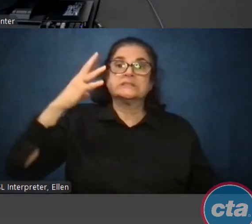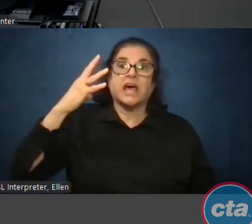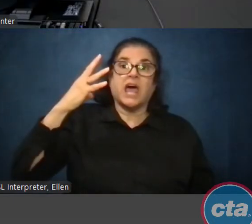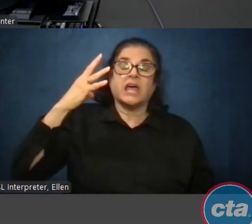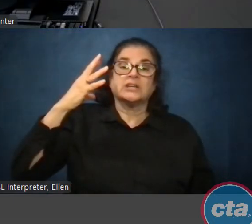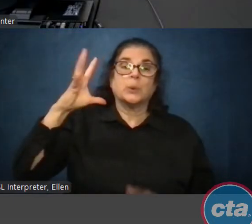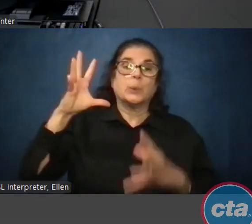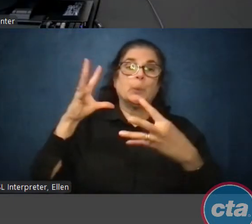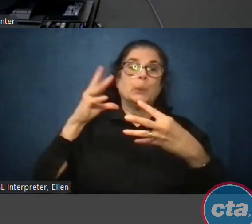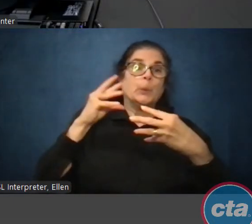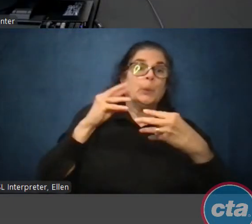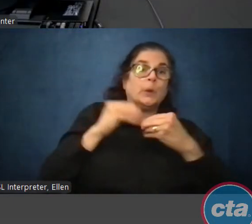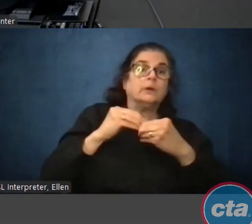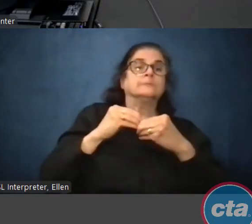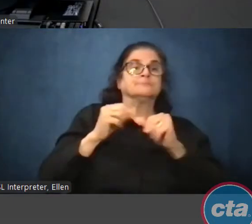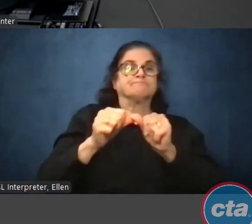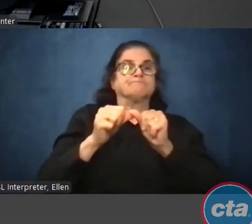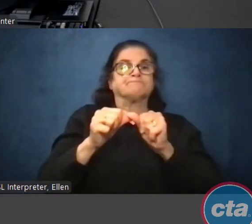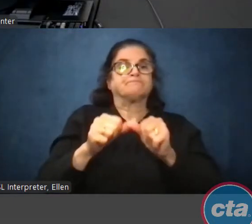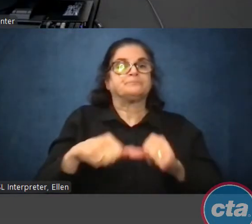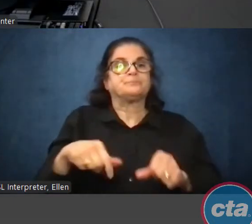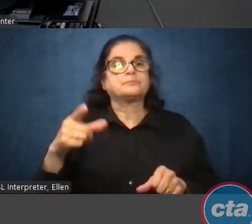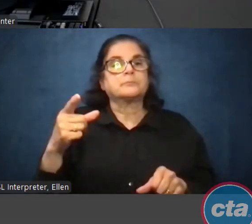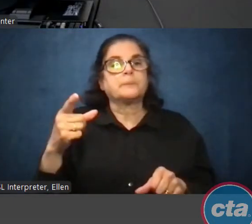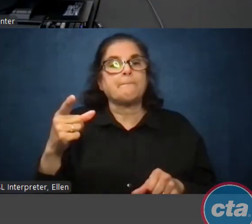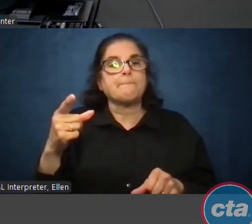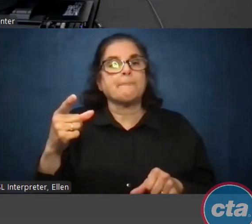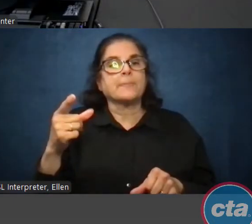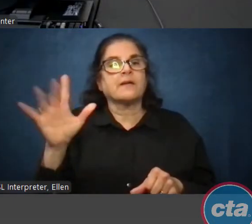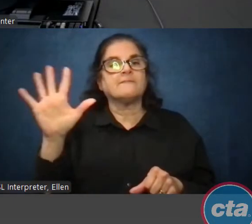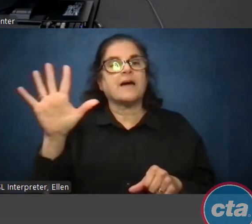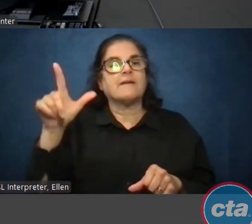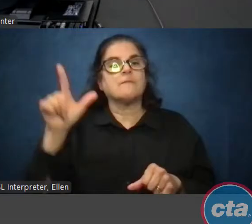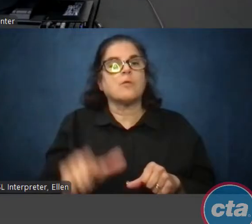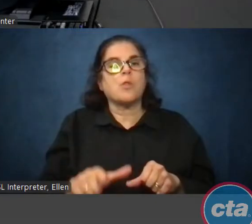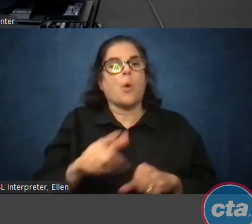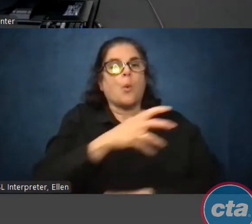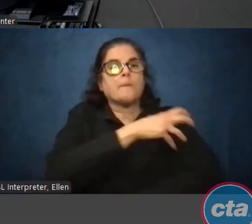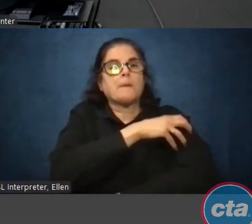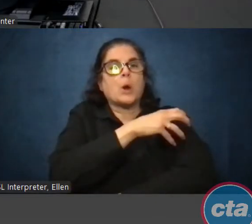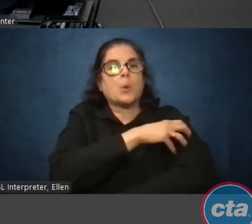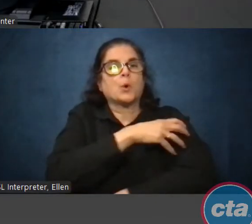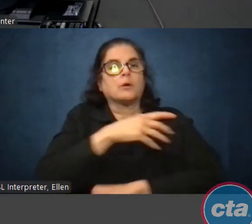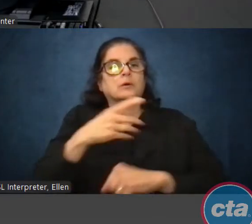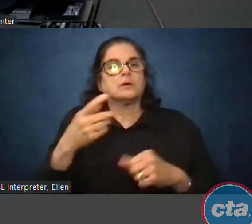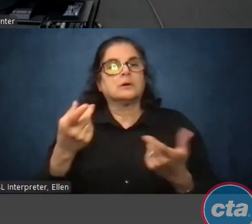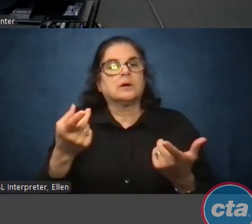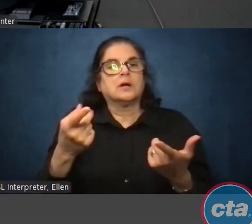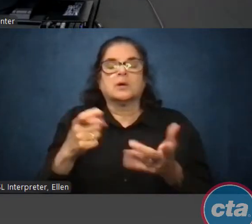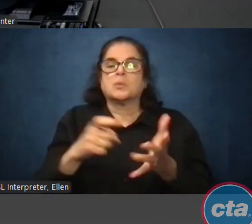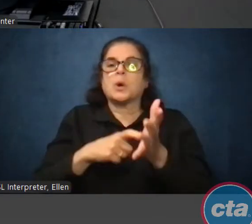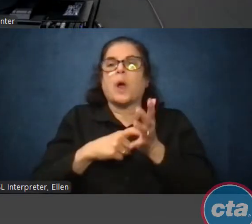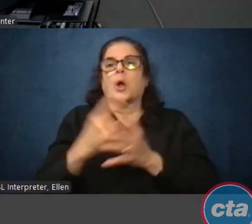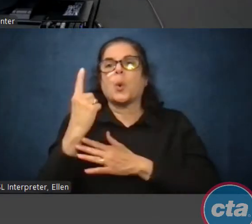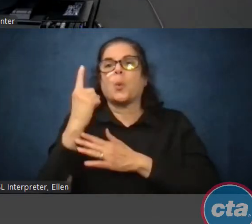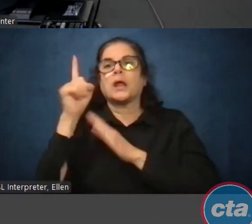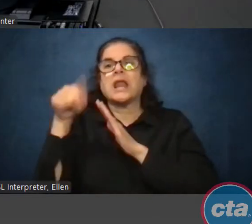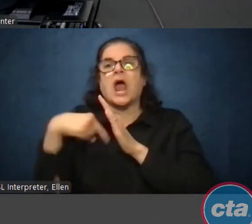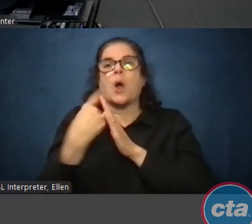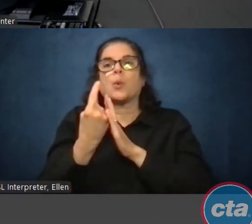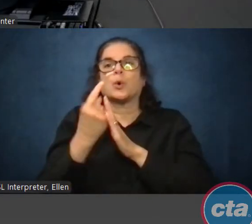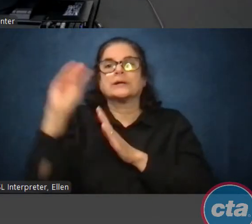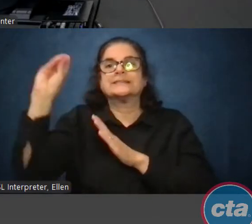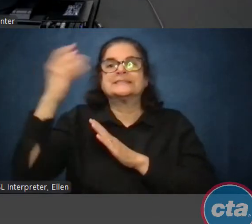which are also 13 inches. But on the plus side, they only require about 1 hour of sun, which here in the Chicago winter, that's